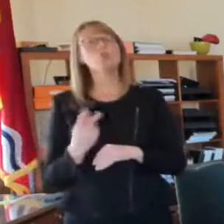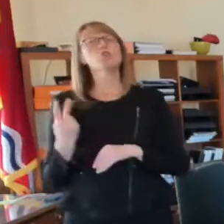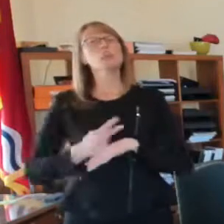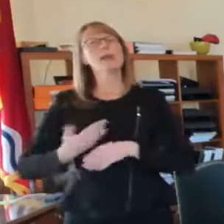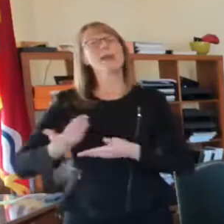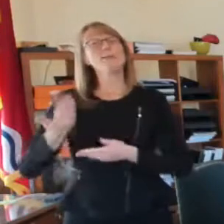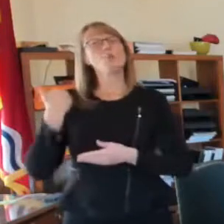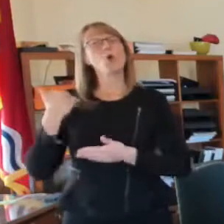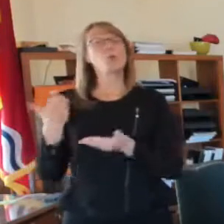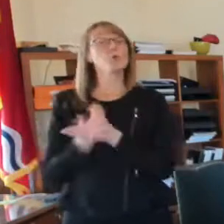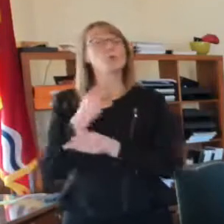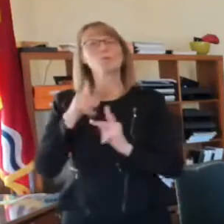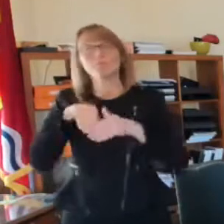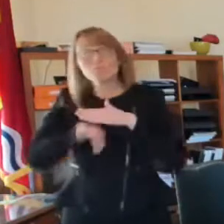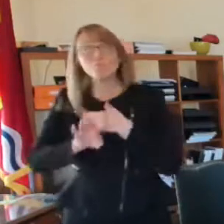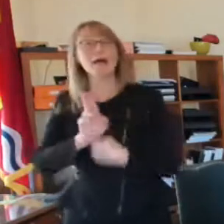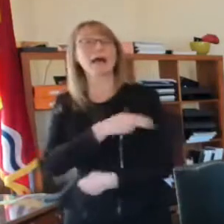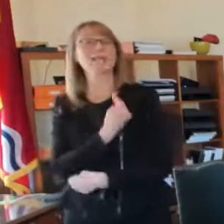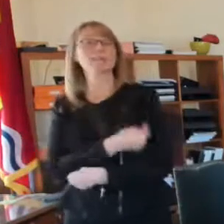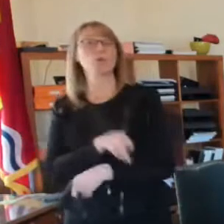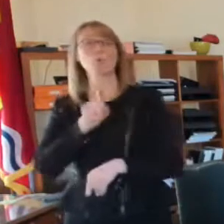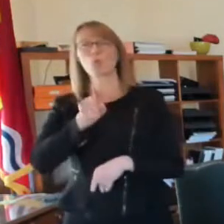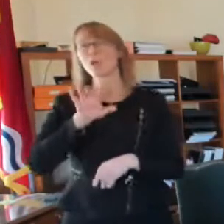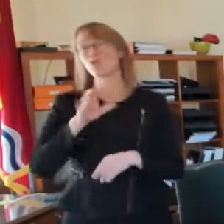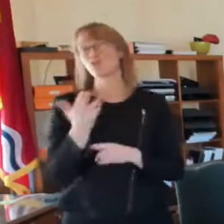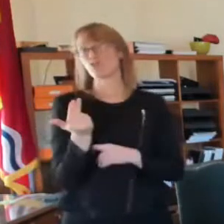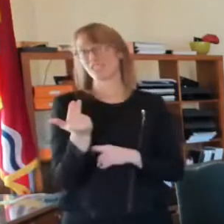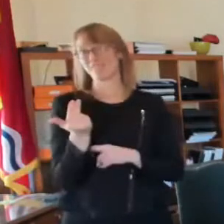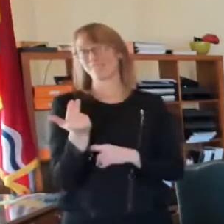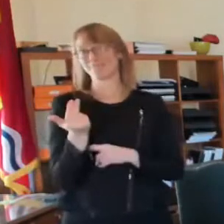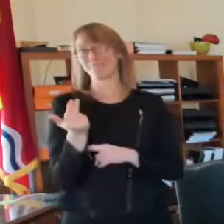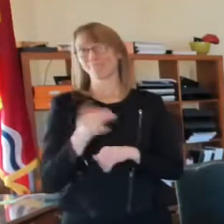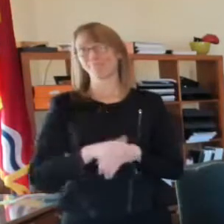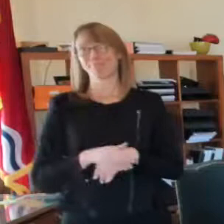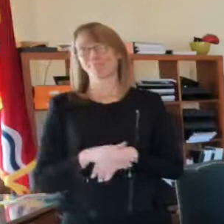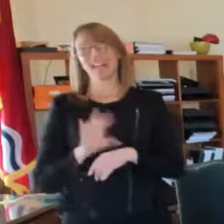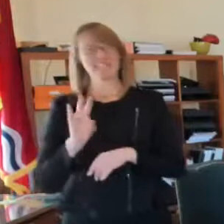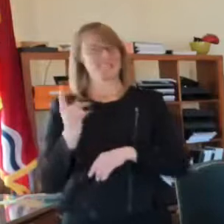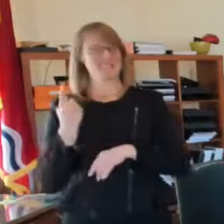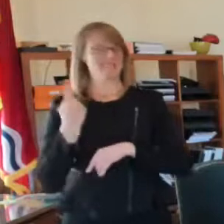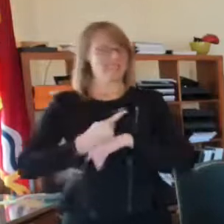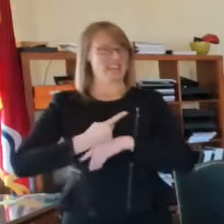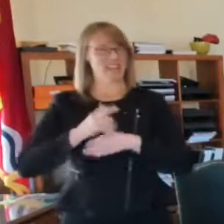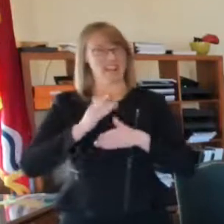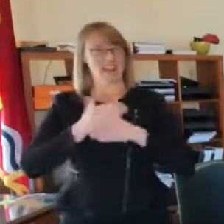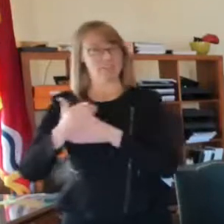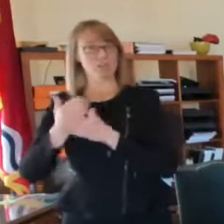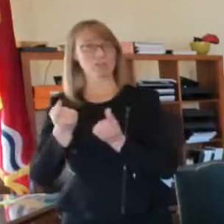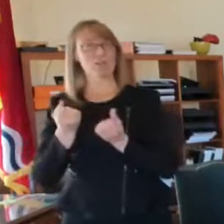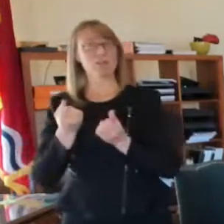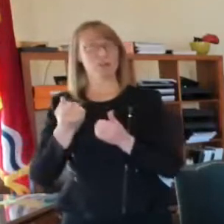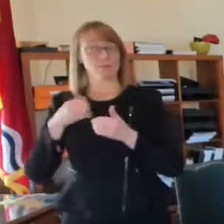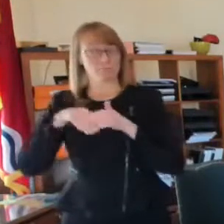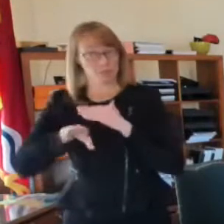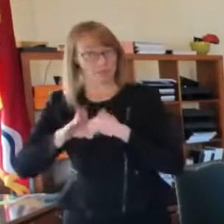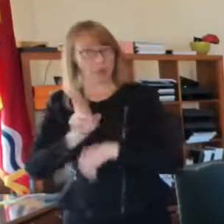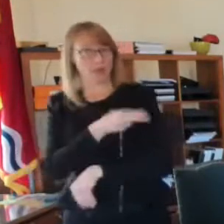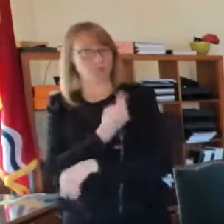was 113. So the 7-day average for people being admitted to the hospital is